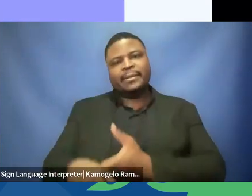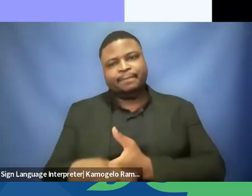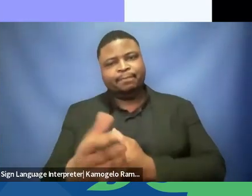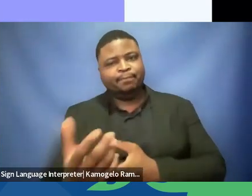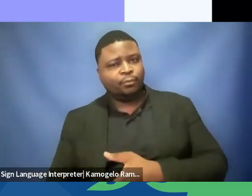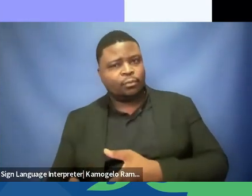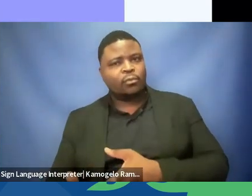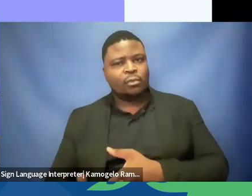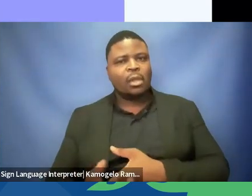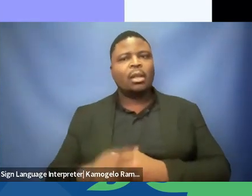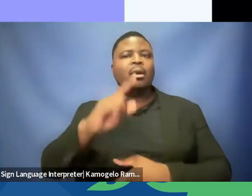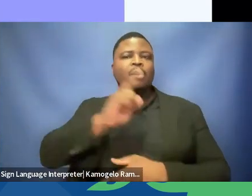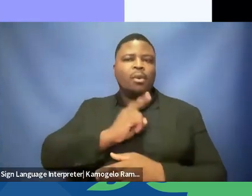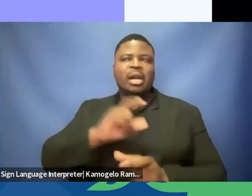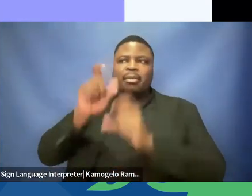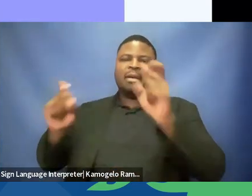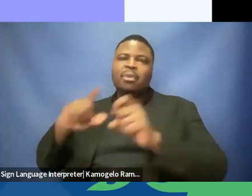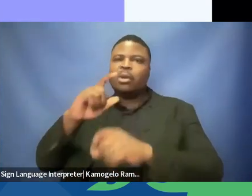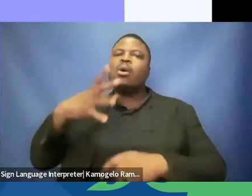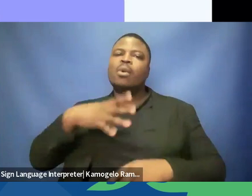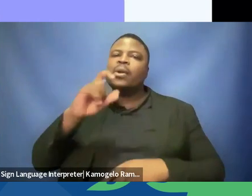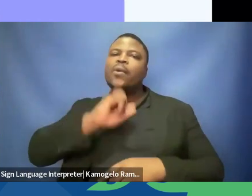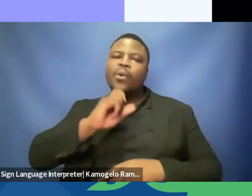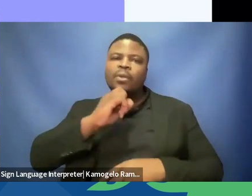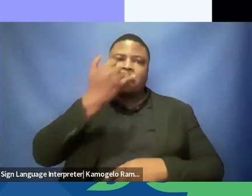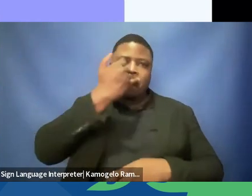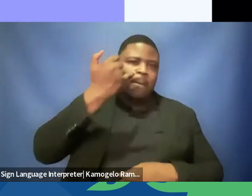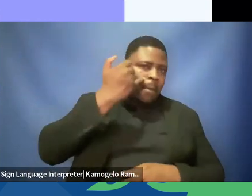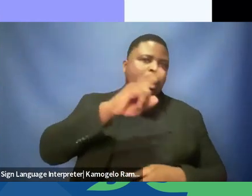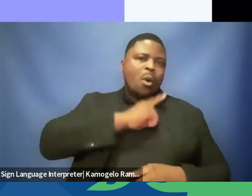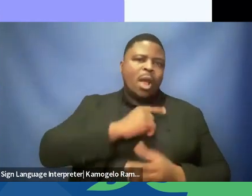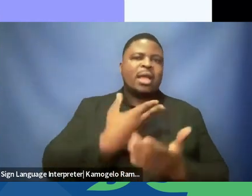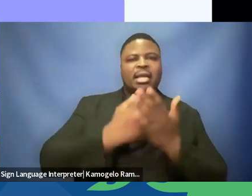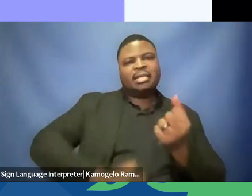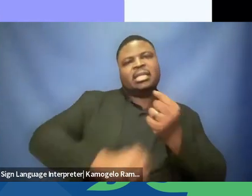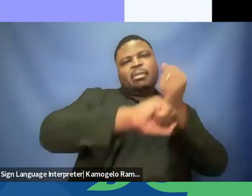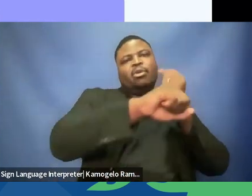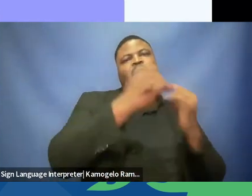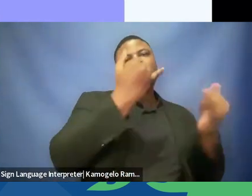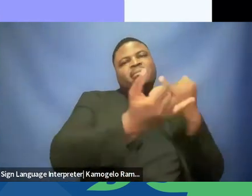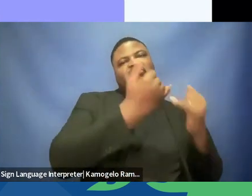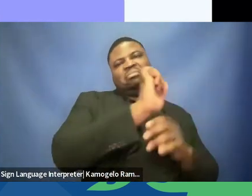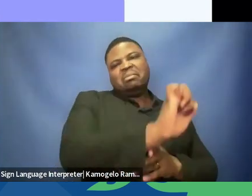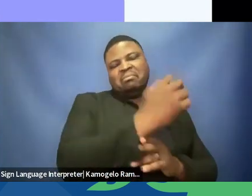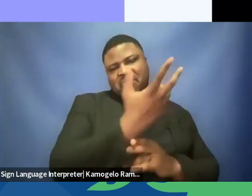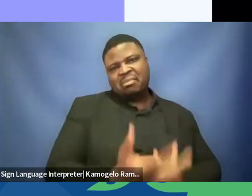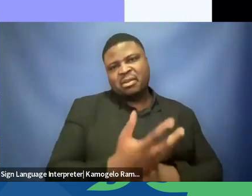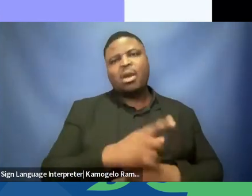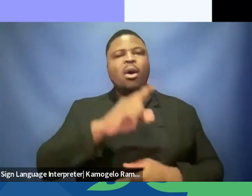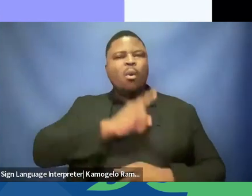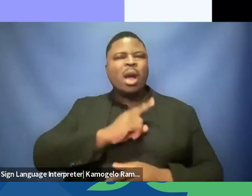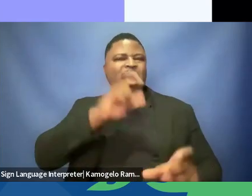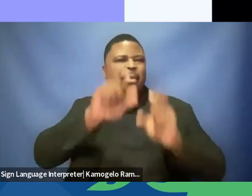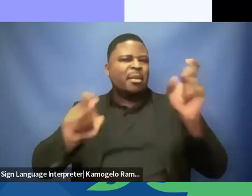on cat to boost sexuality. And why were they doing this? There were some